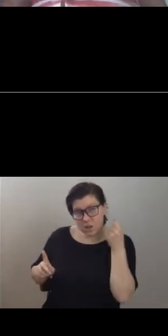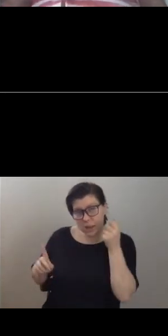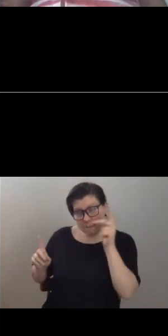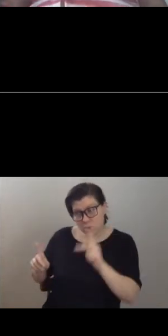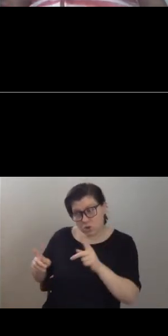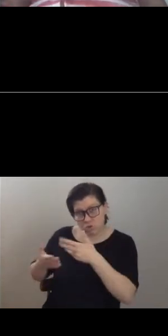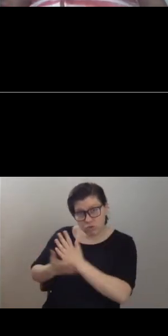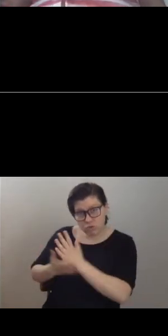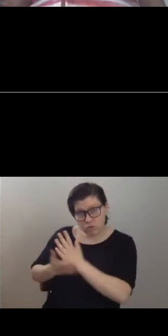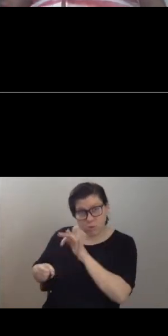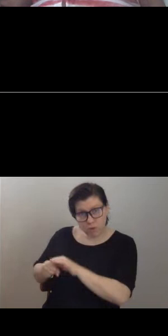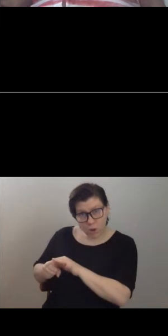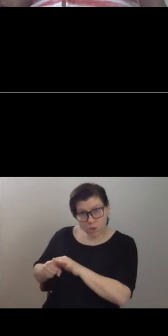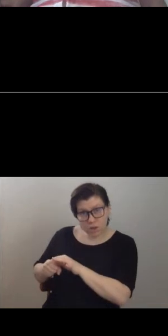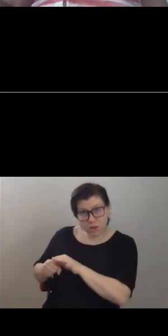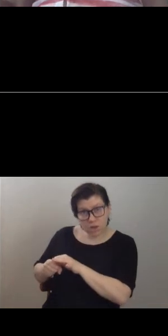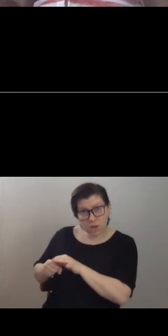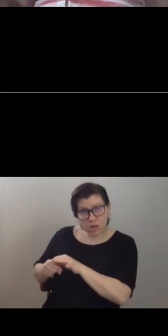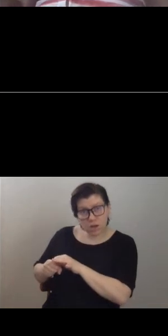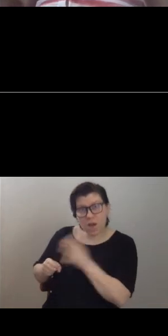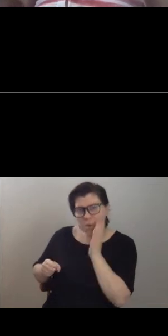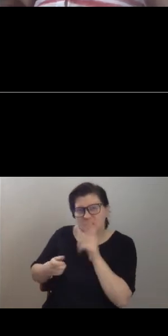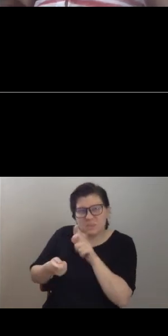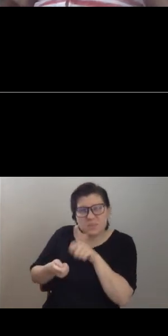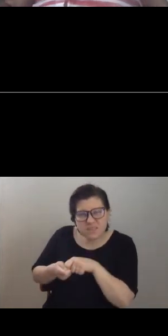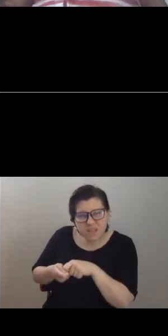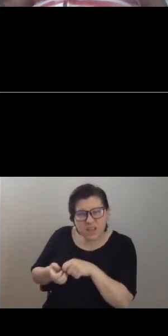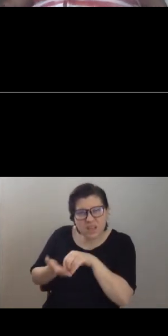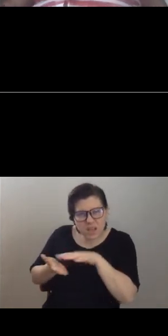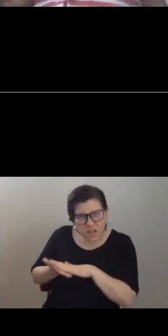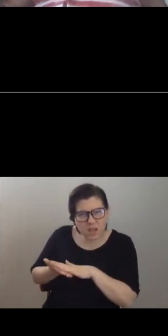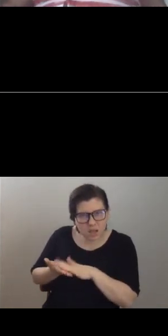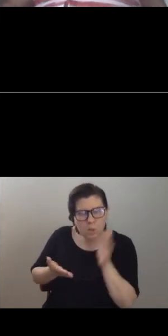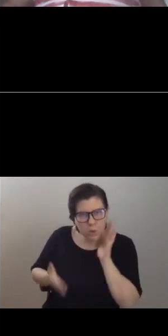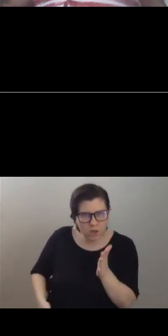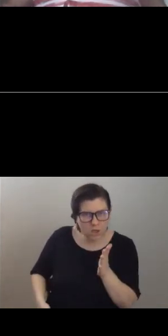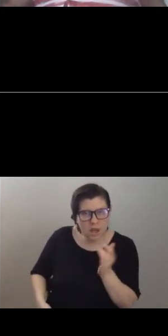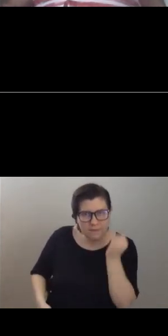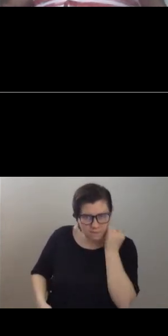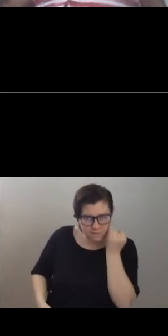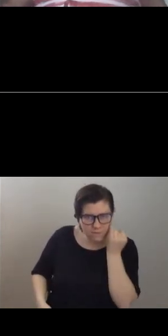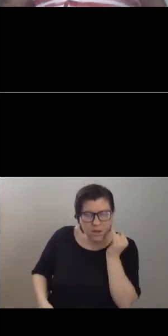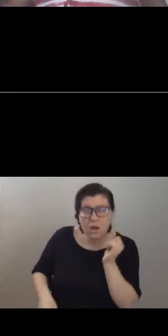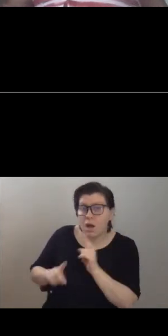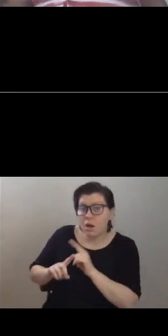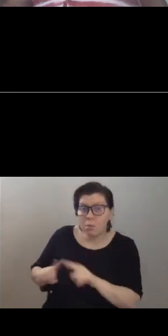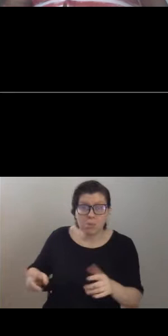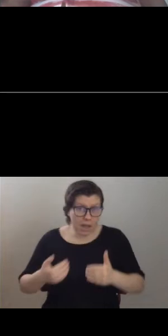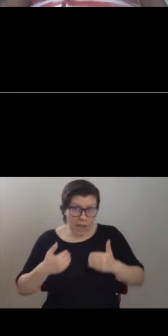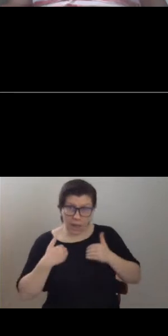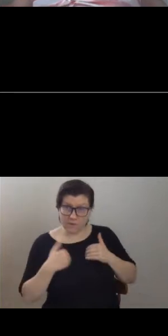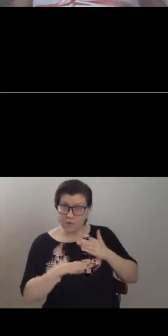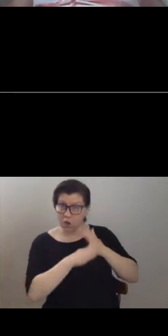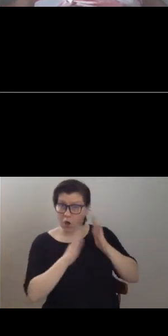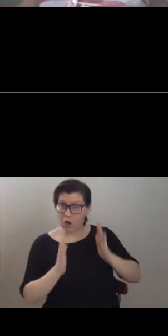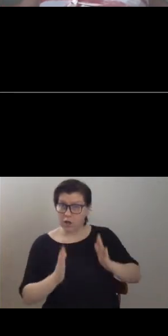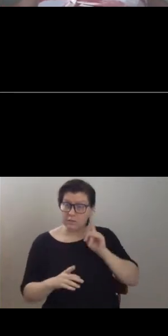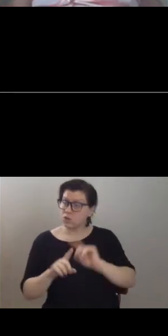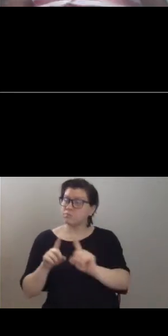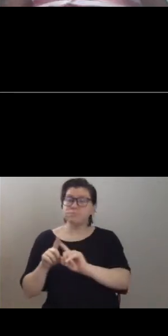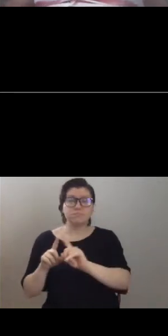it would specifically say that. But just having a guardian for different types